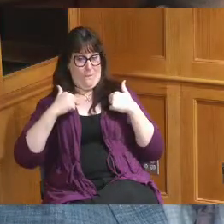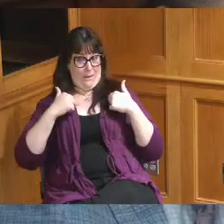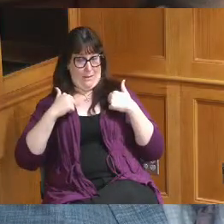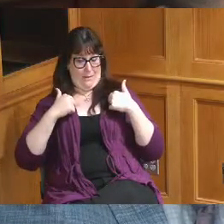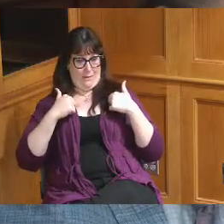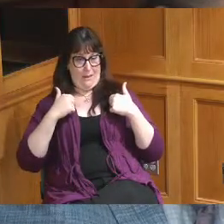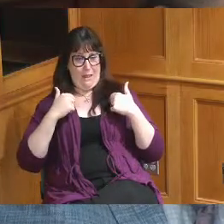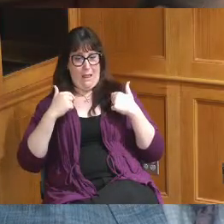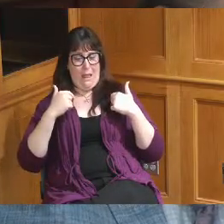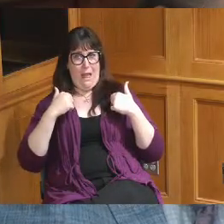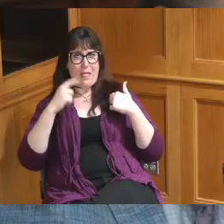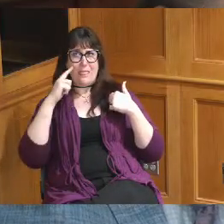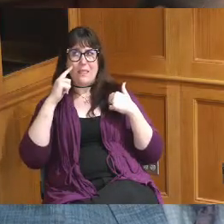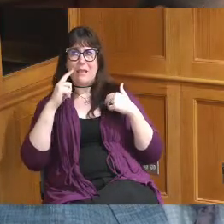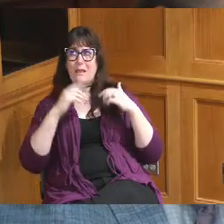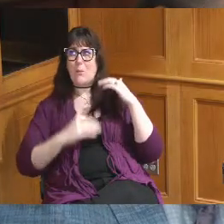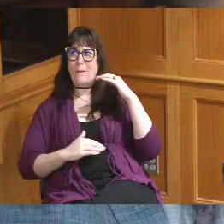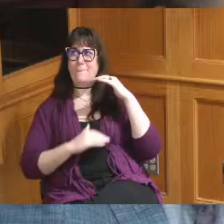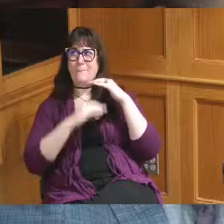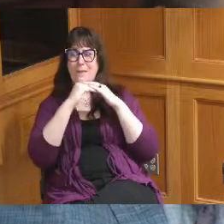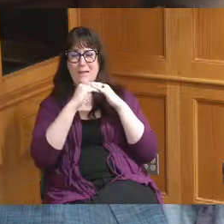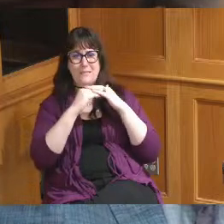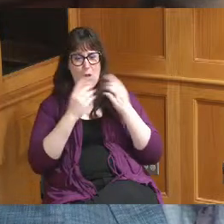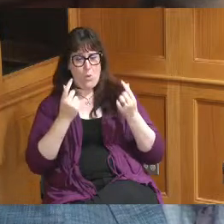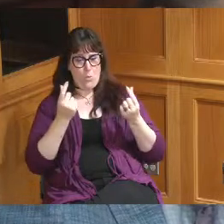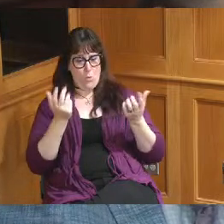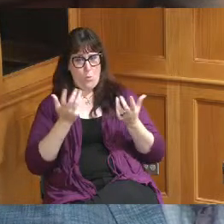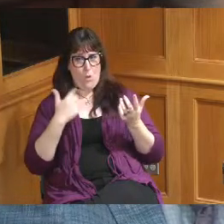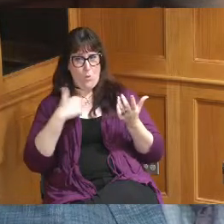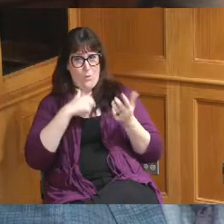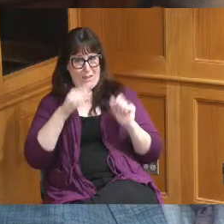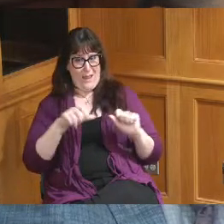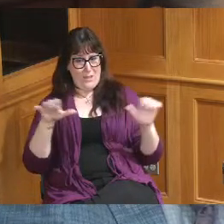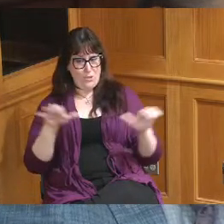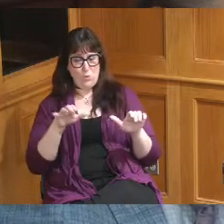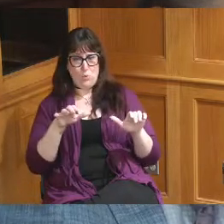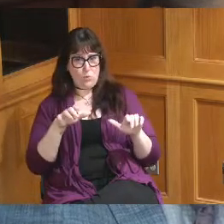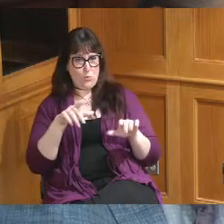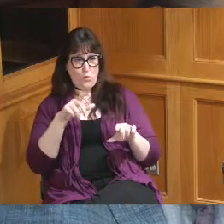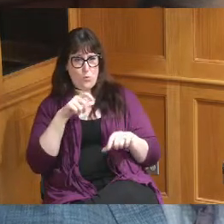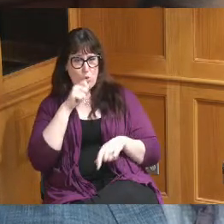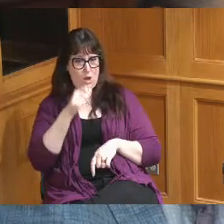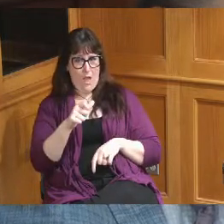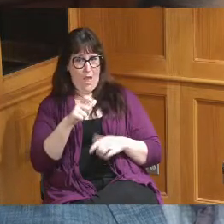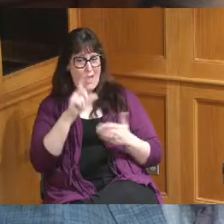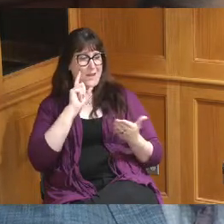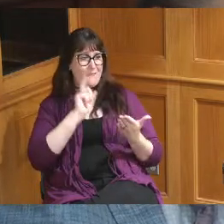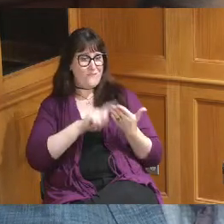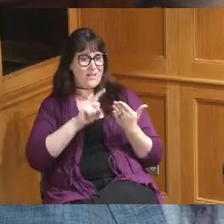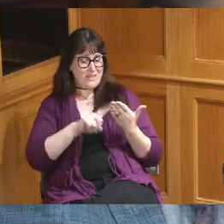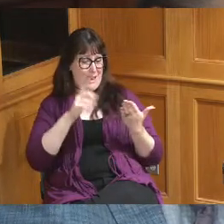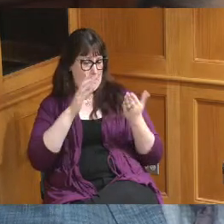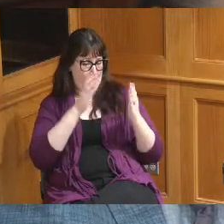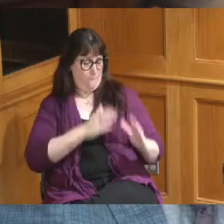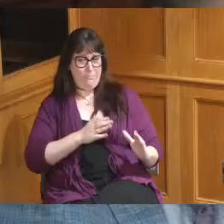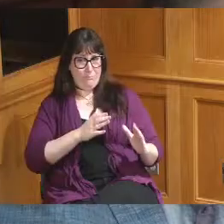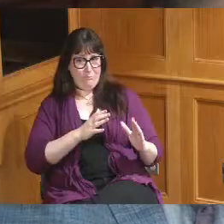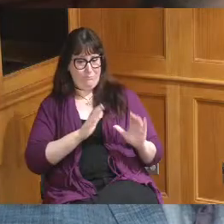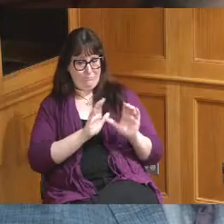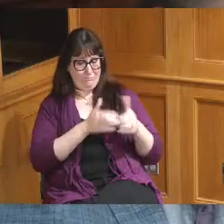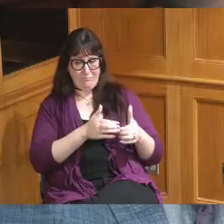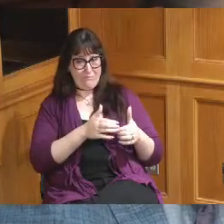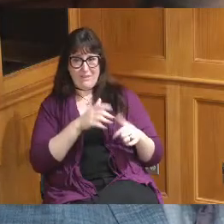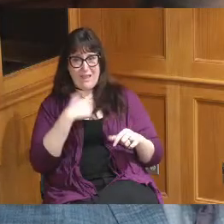think we've maxed out in terms of what we can do. We're not an investigative body. I